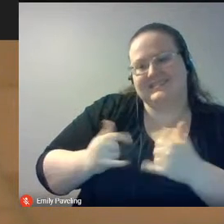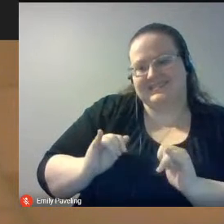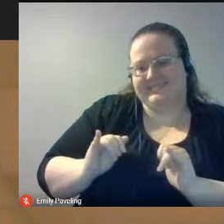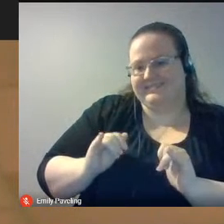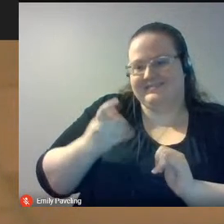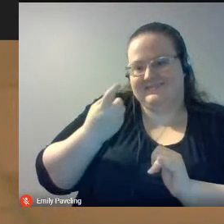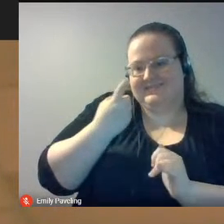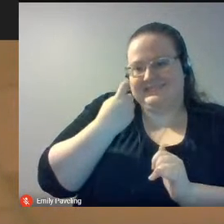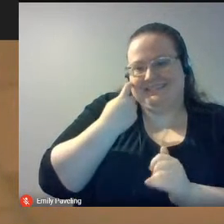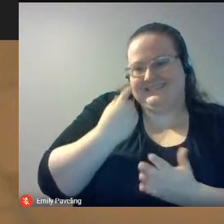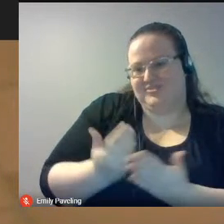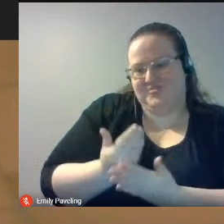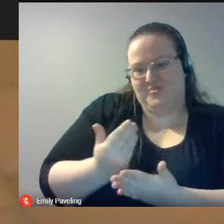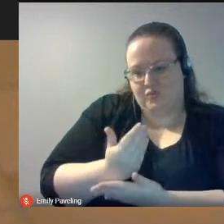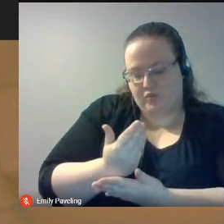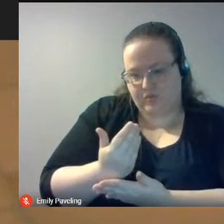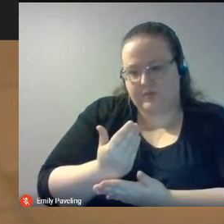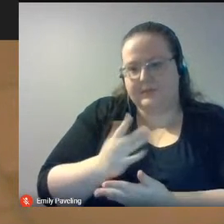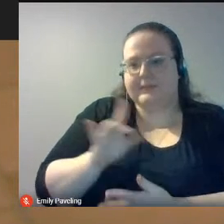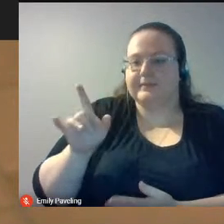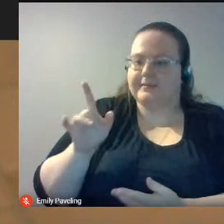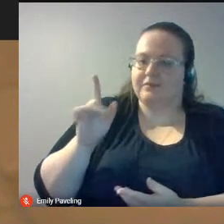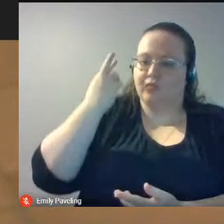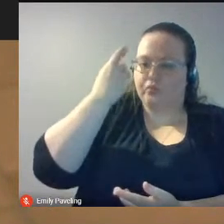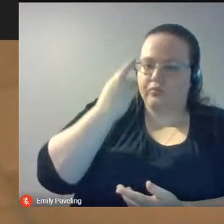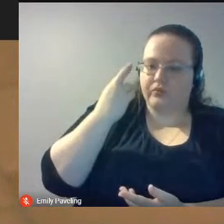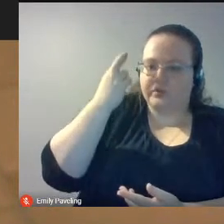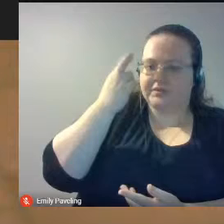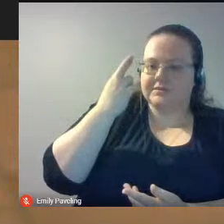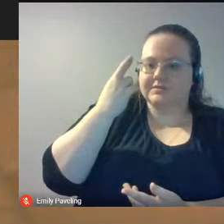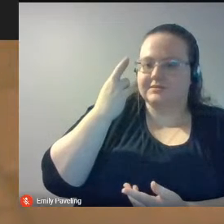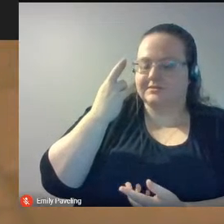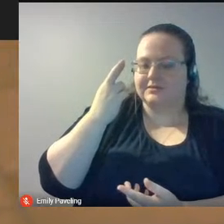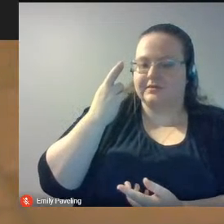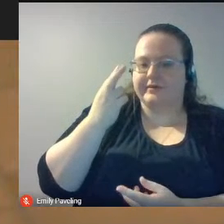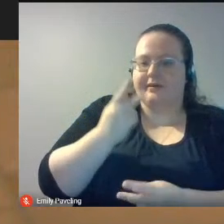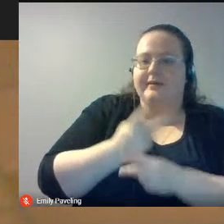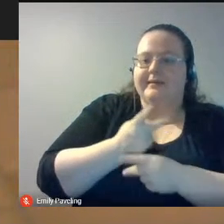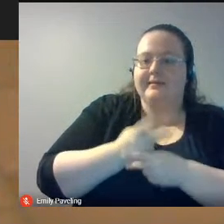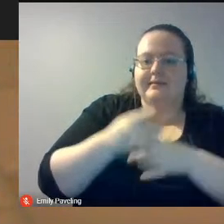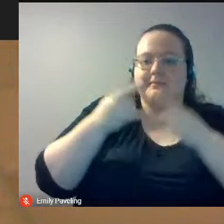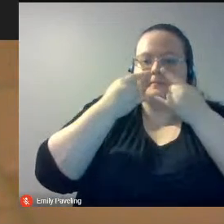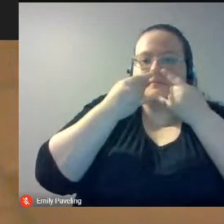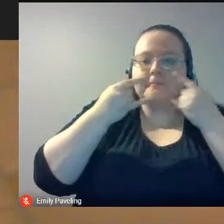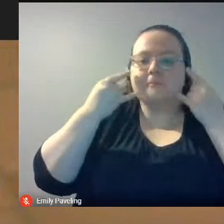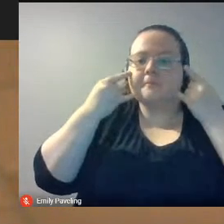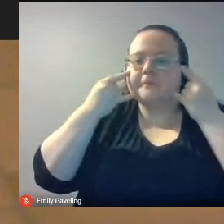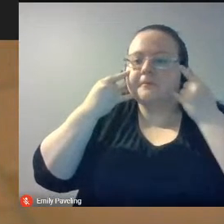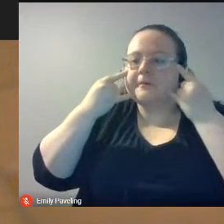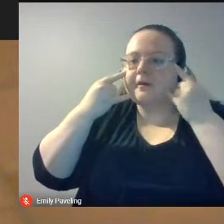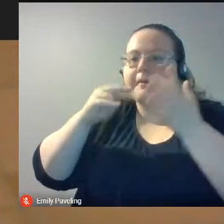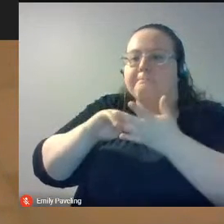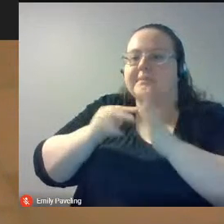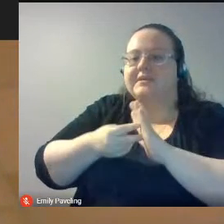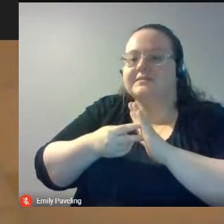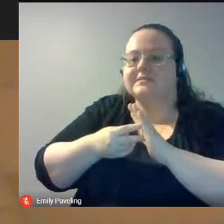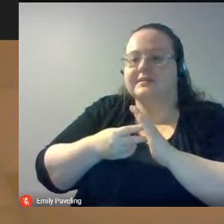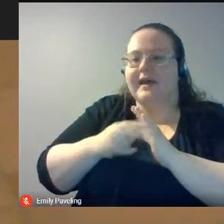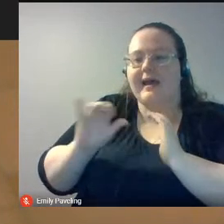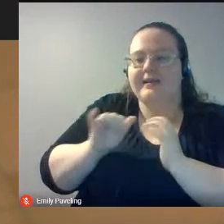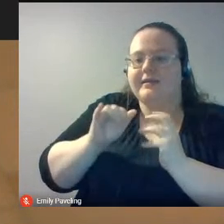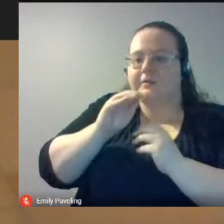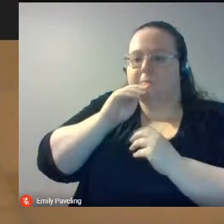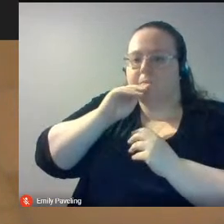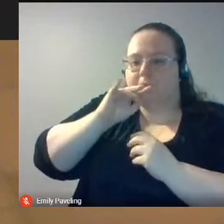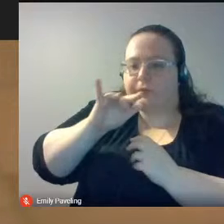wearing a mask is likely helpful for keeping the wearer's respiratory droplets inside the mask, but it will not protect the